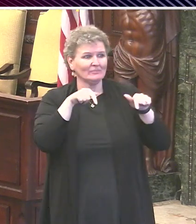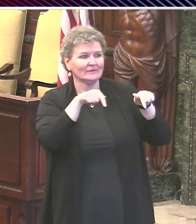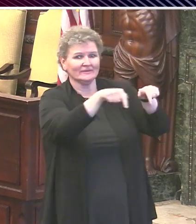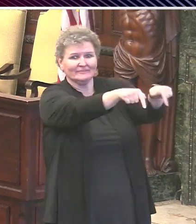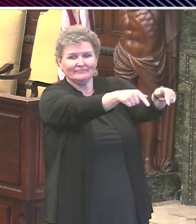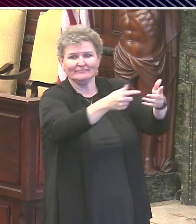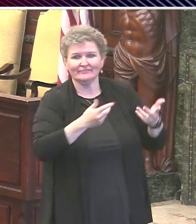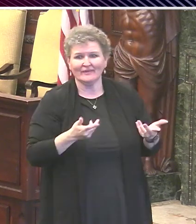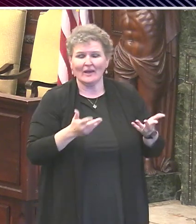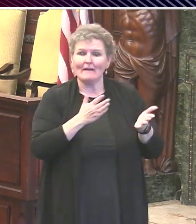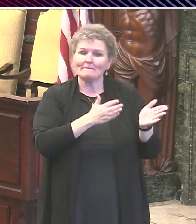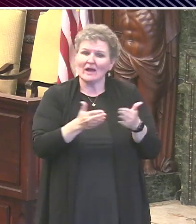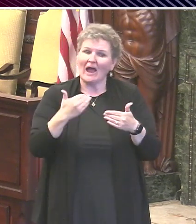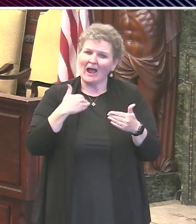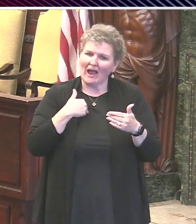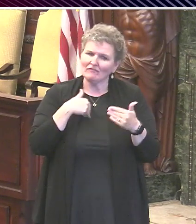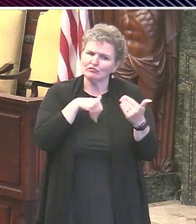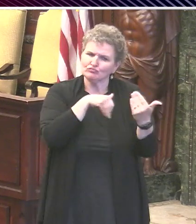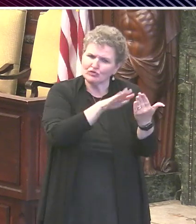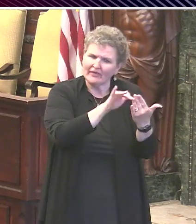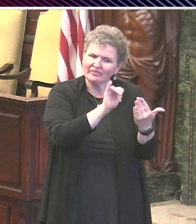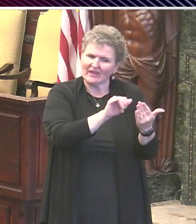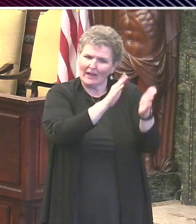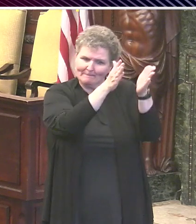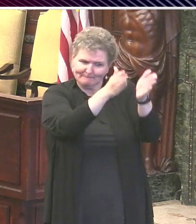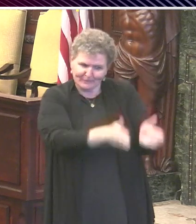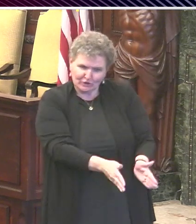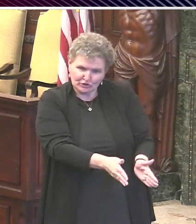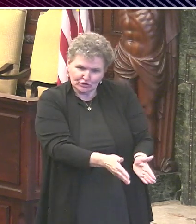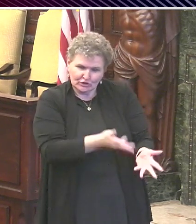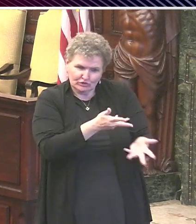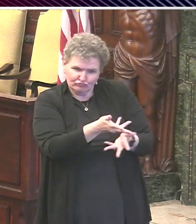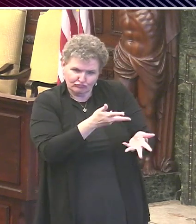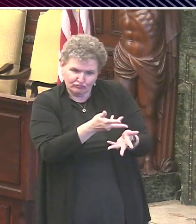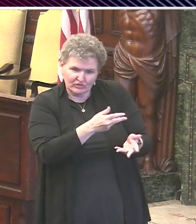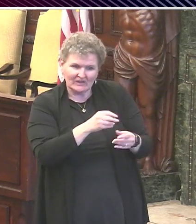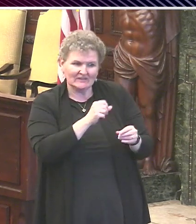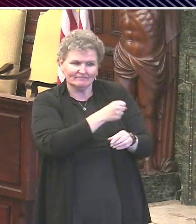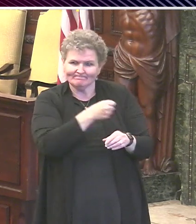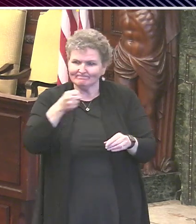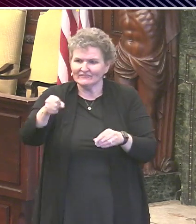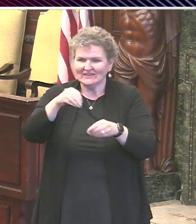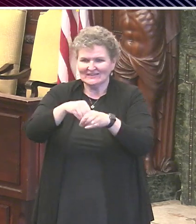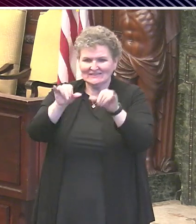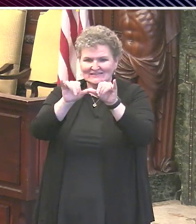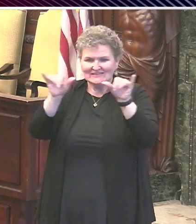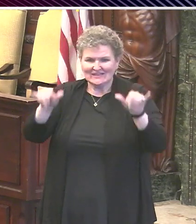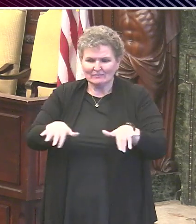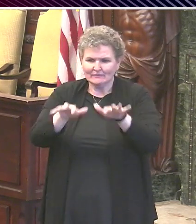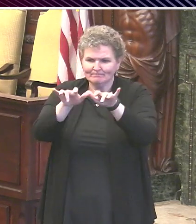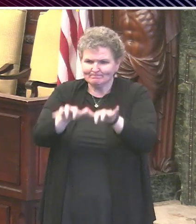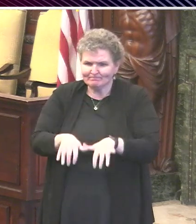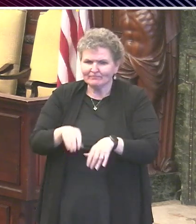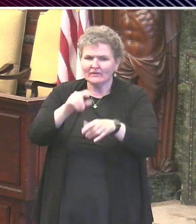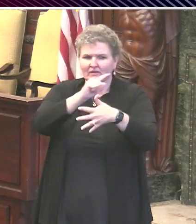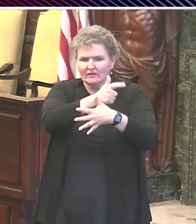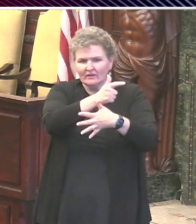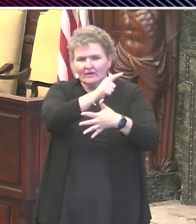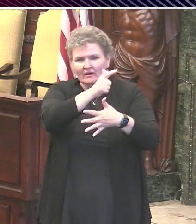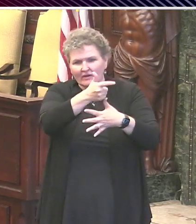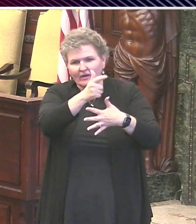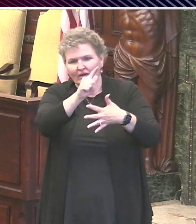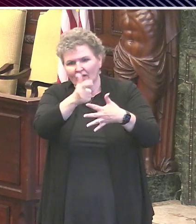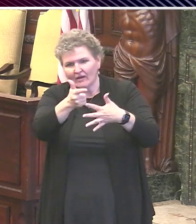needs now and get them into the system so that they could eventually be housed. But it's totally unfair to expect that we're going to